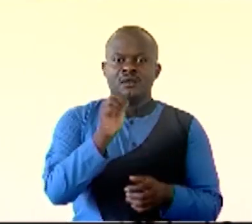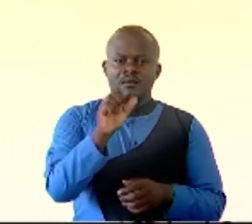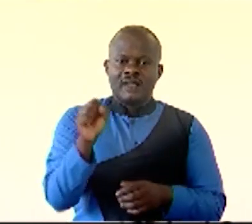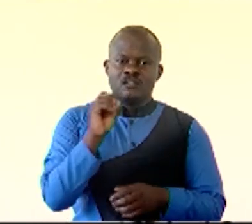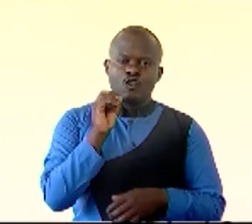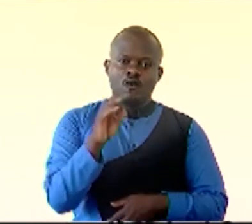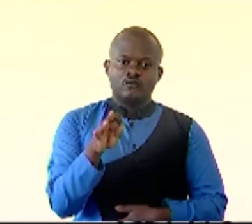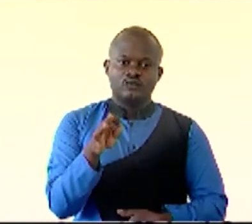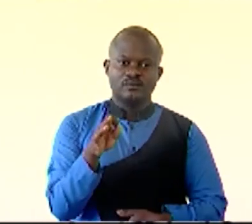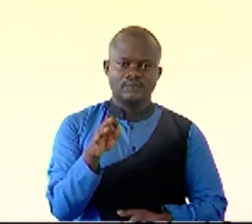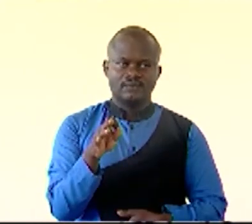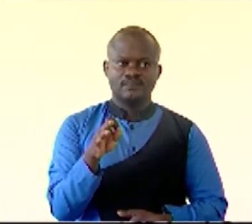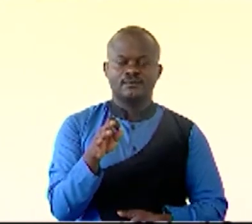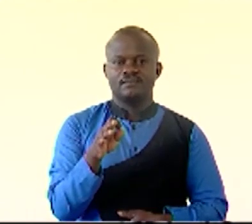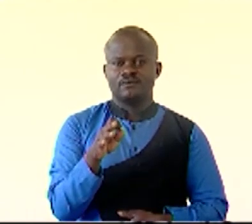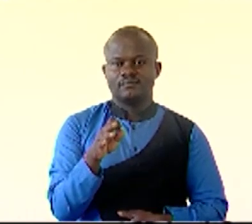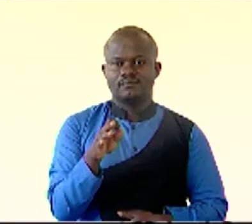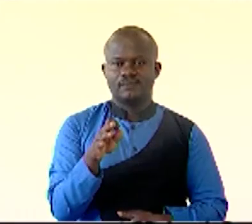of NO2,